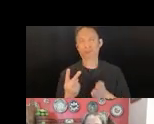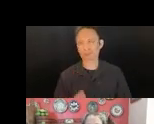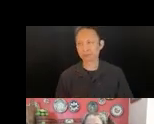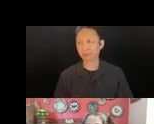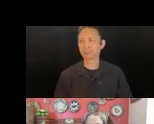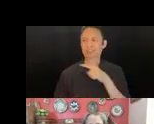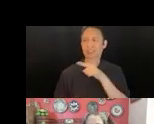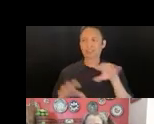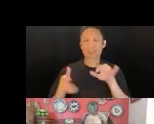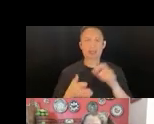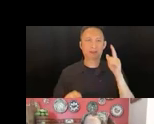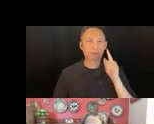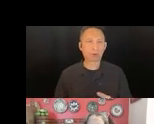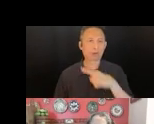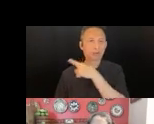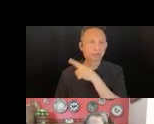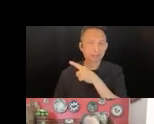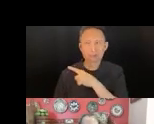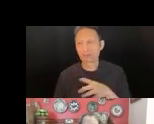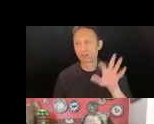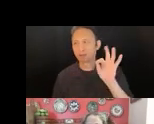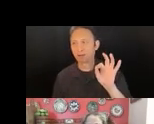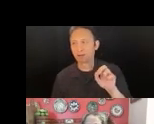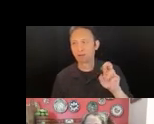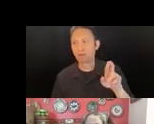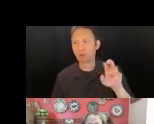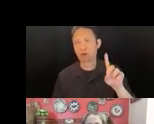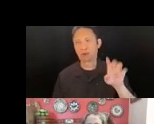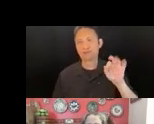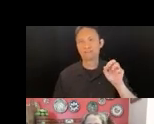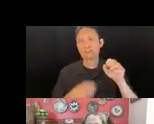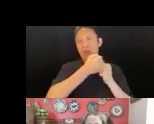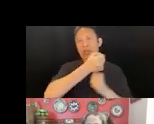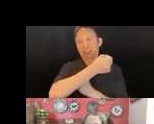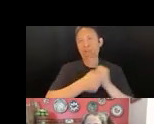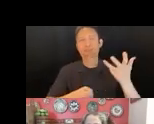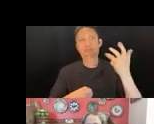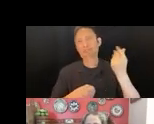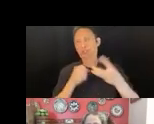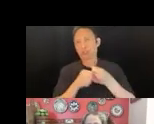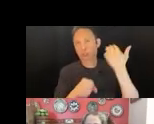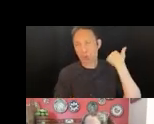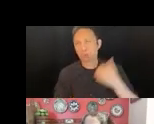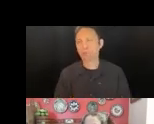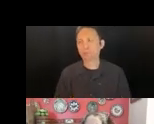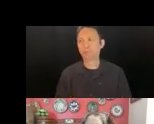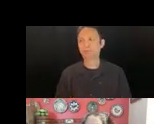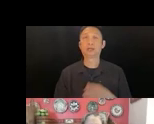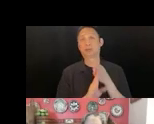long time ago, and I know they're visual art, so it's kind of more obvious, but the point is before and an